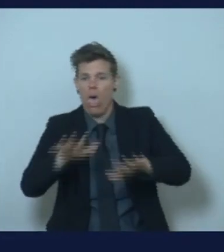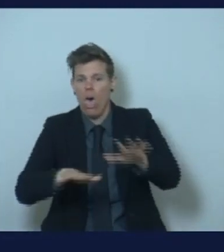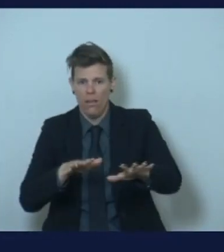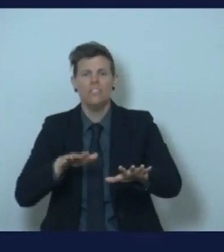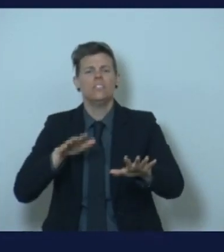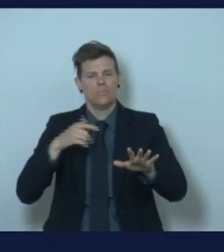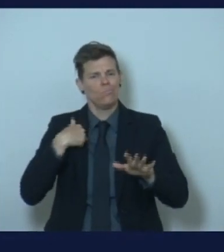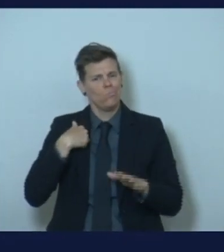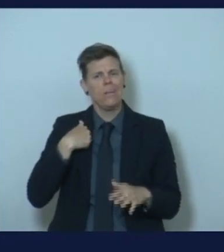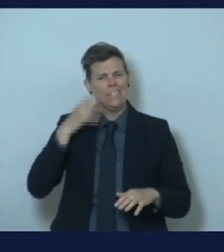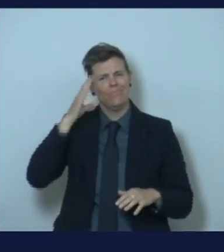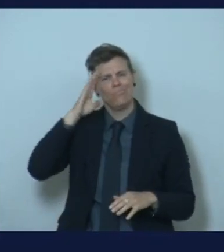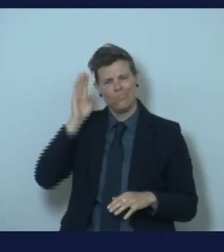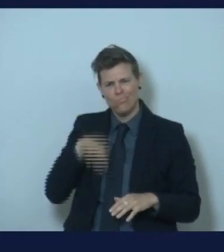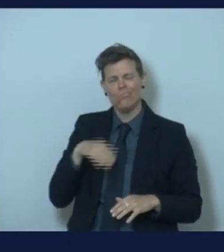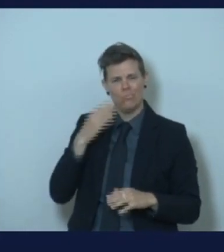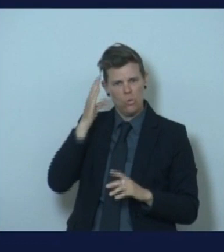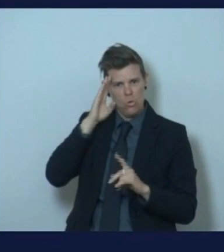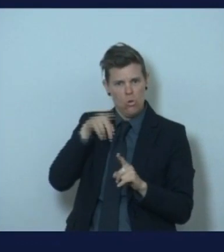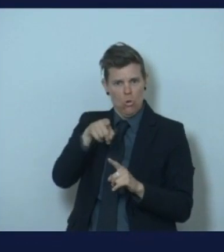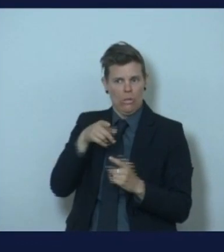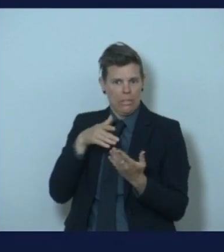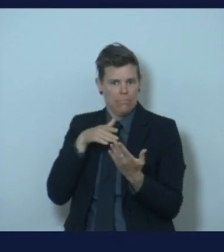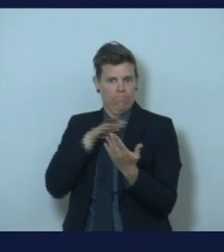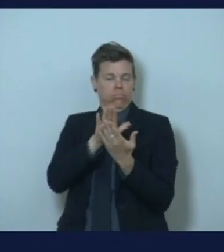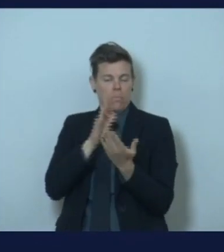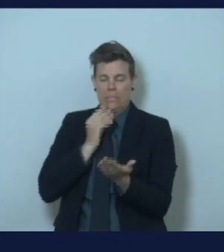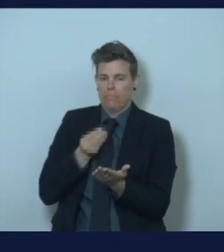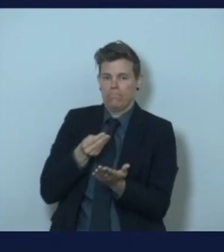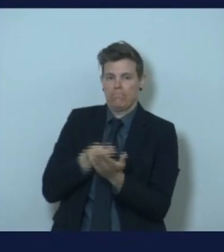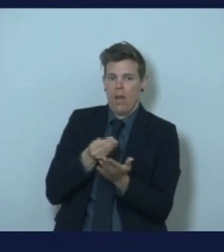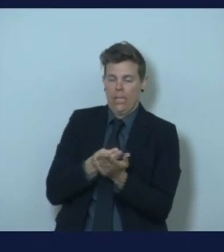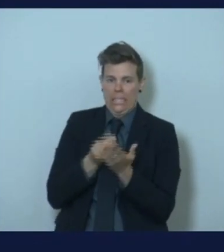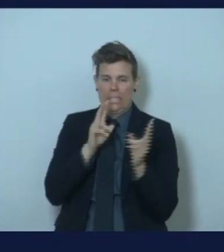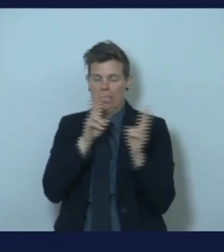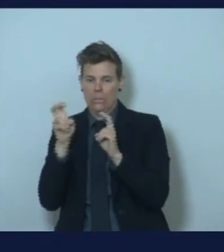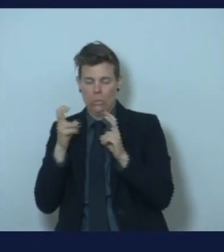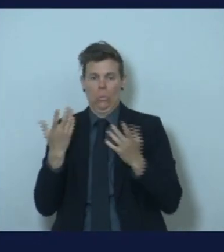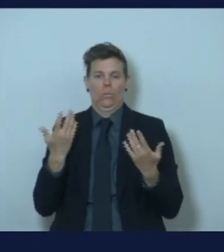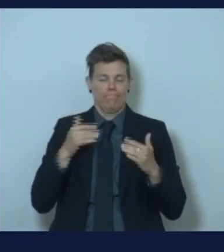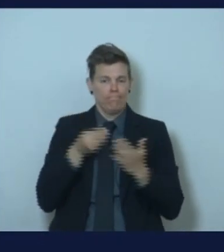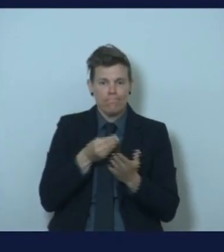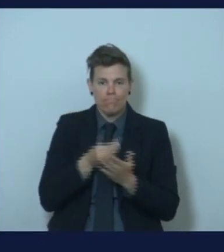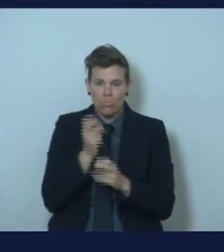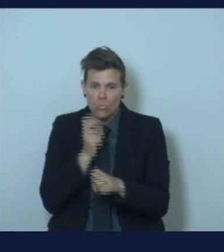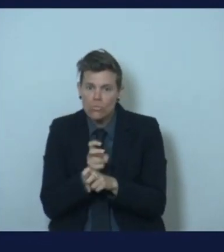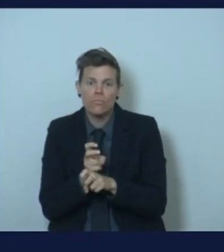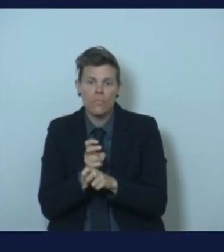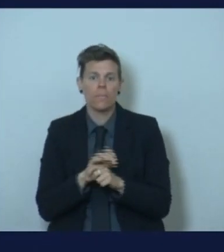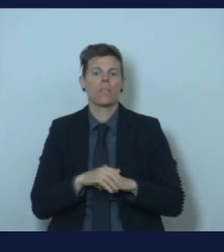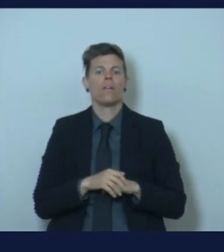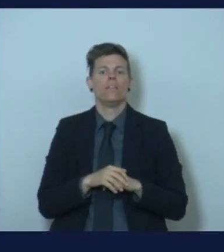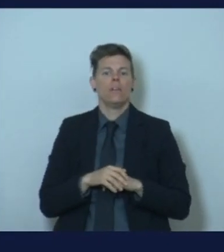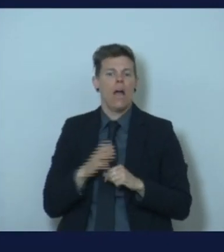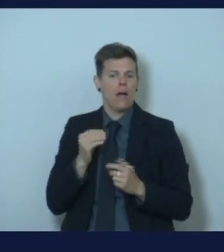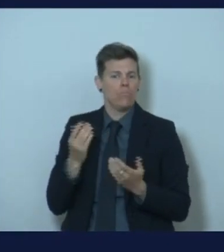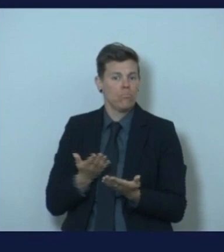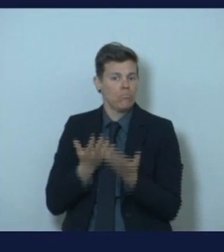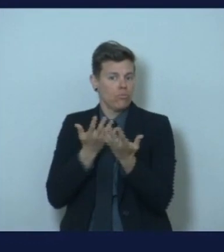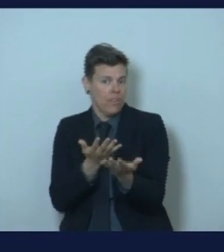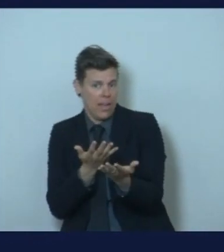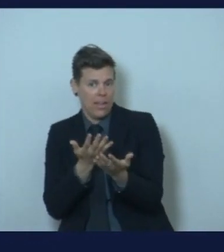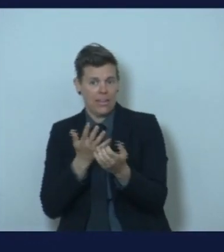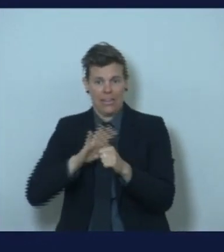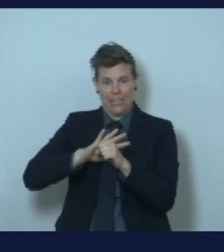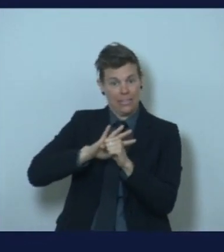giving people a sense that they can engage in a more social way, keeping COVID-safe practices intact,